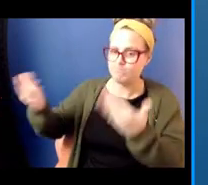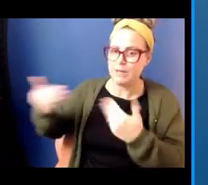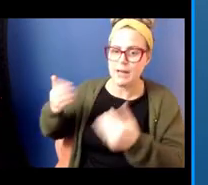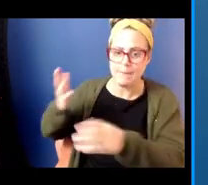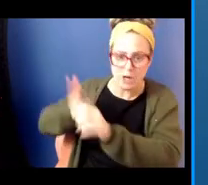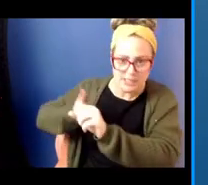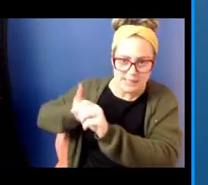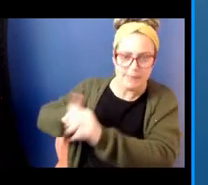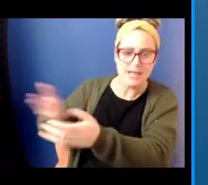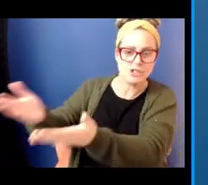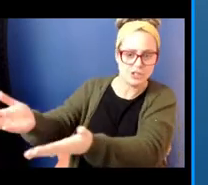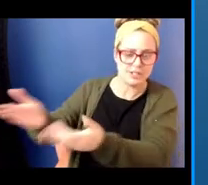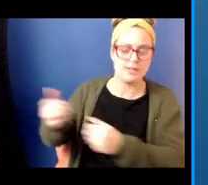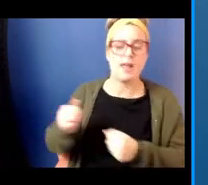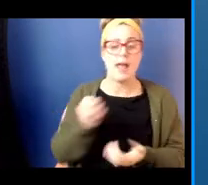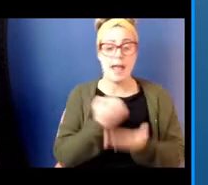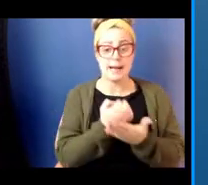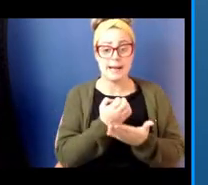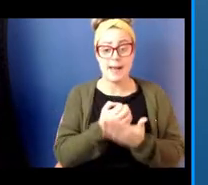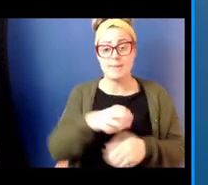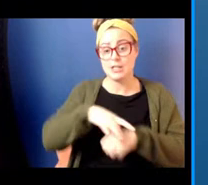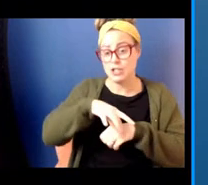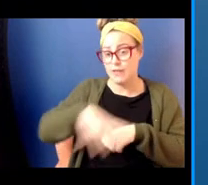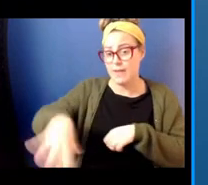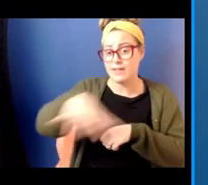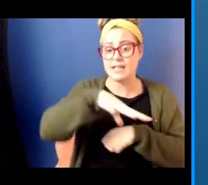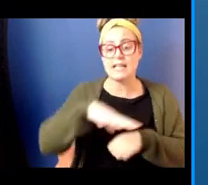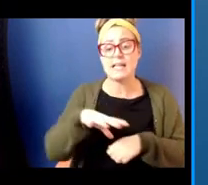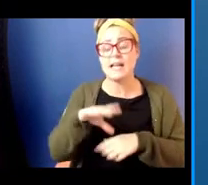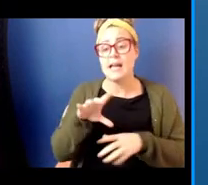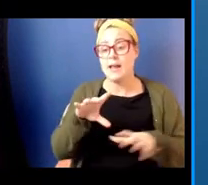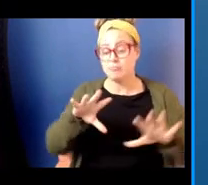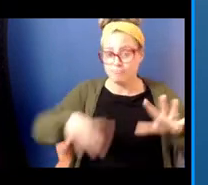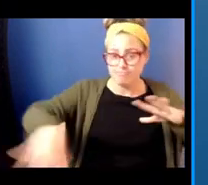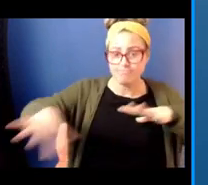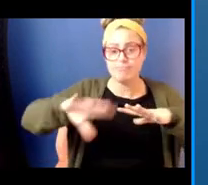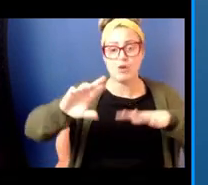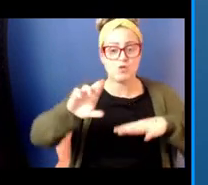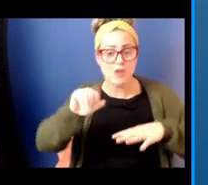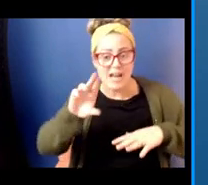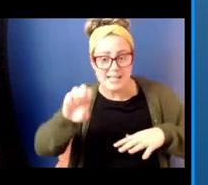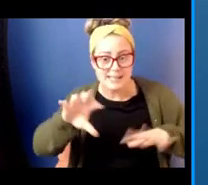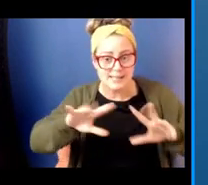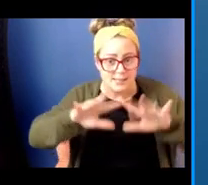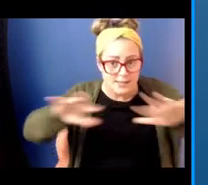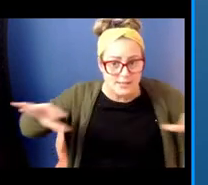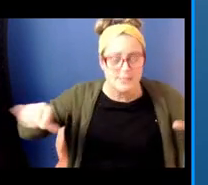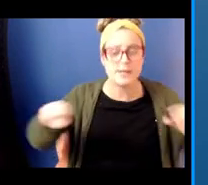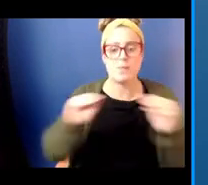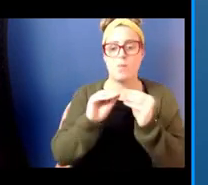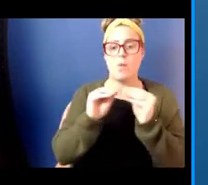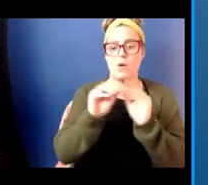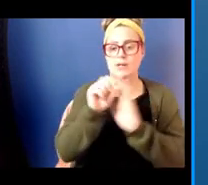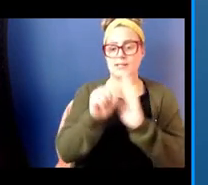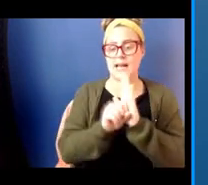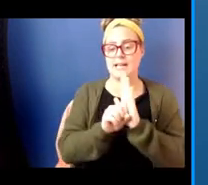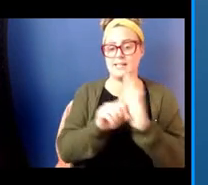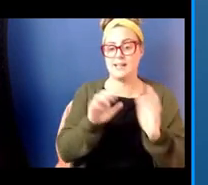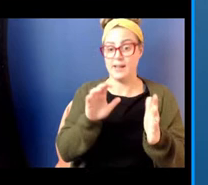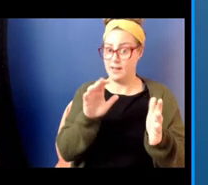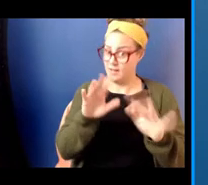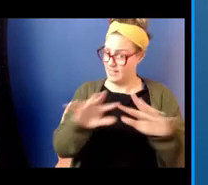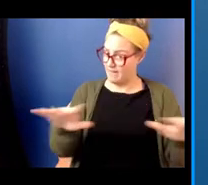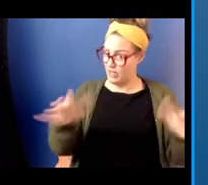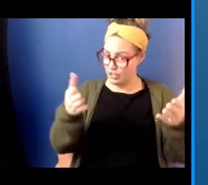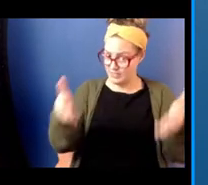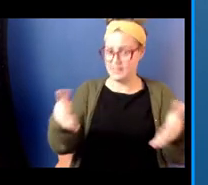geographically demographically this means more diverse States earlier in the process and more diversity in